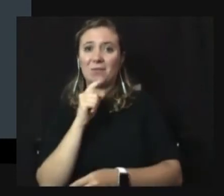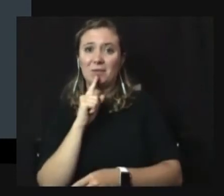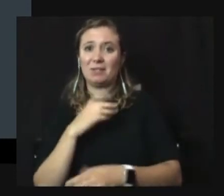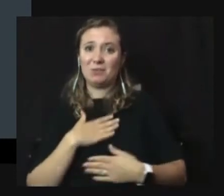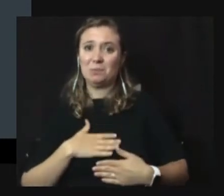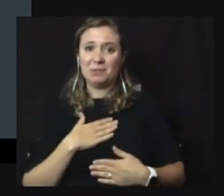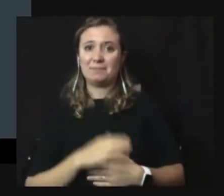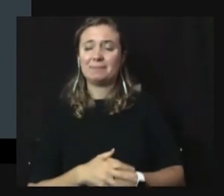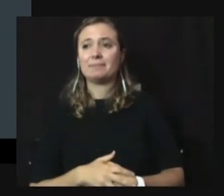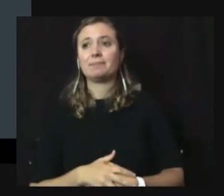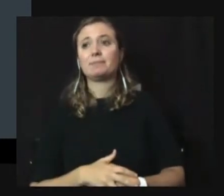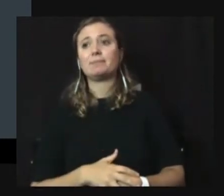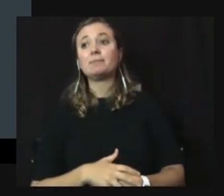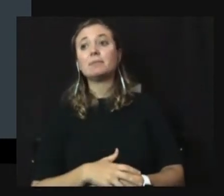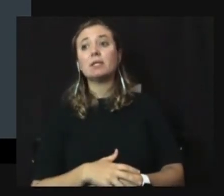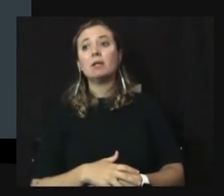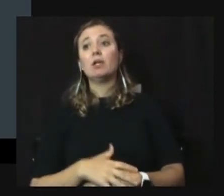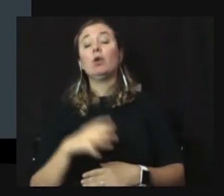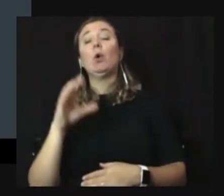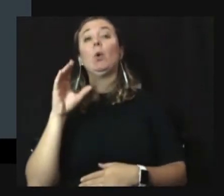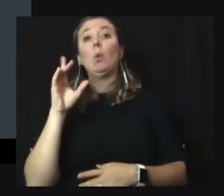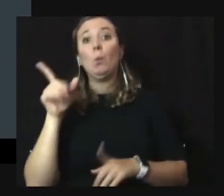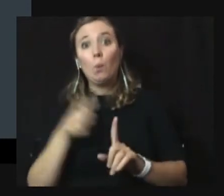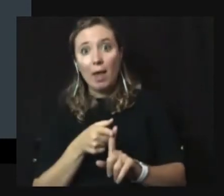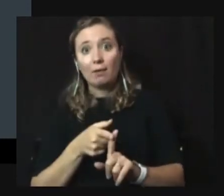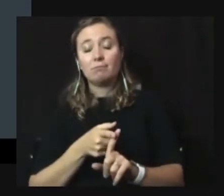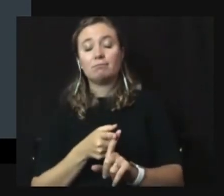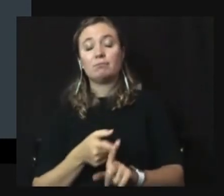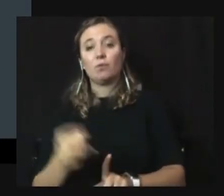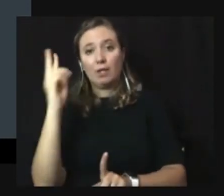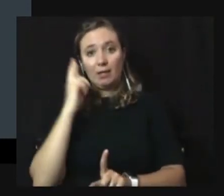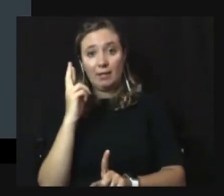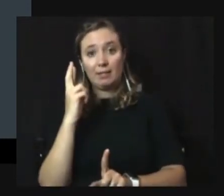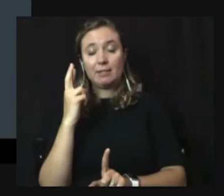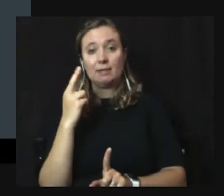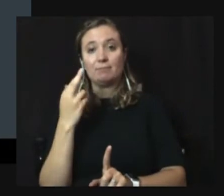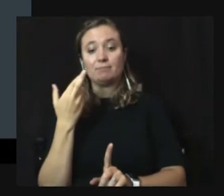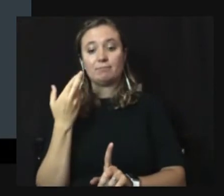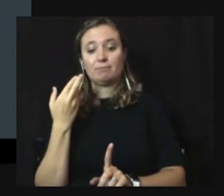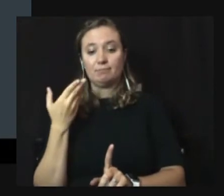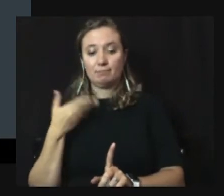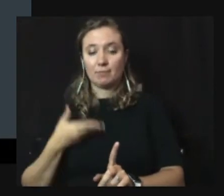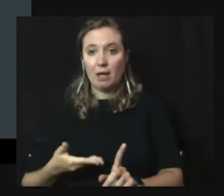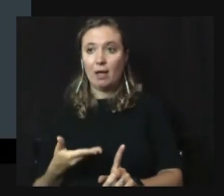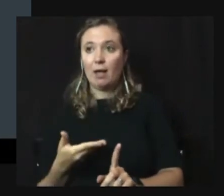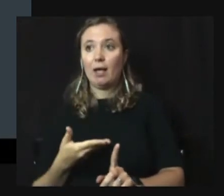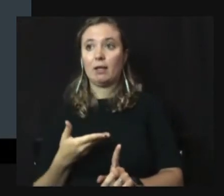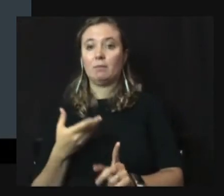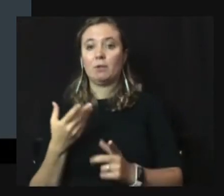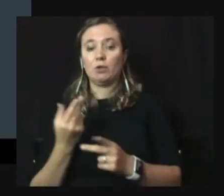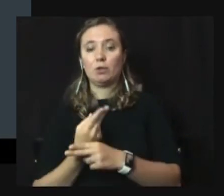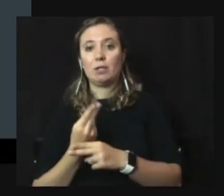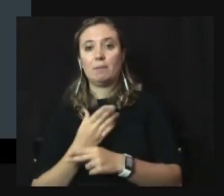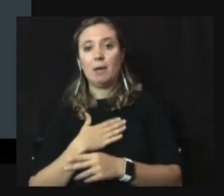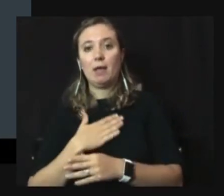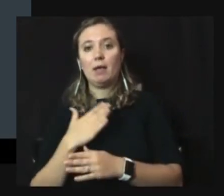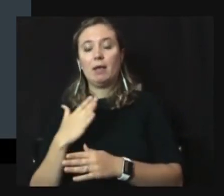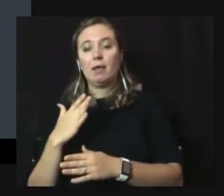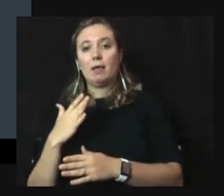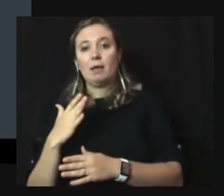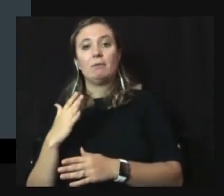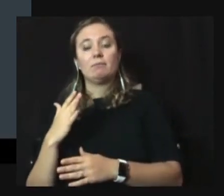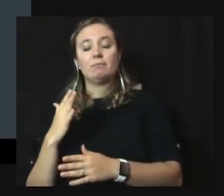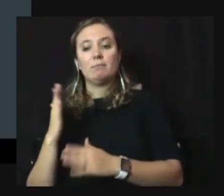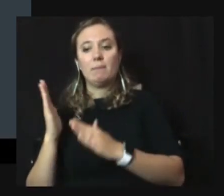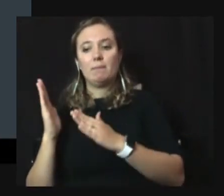And so when I realized that I may have been patterning my parenting